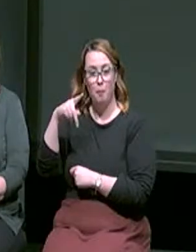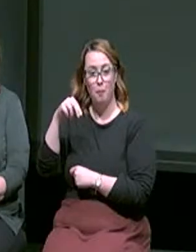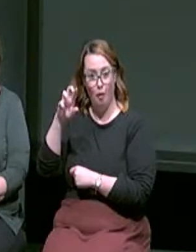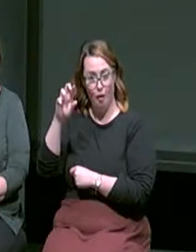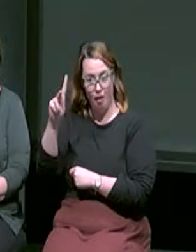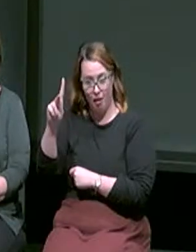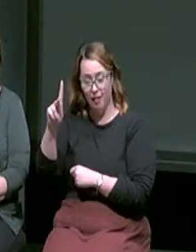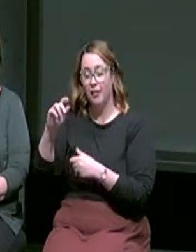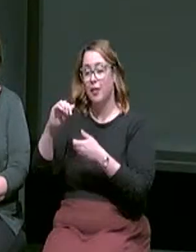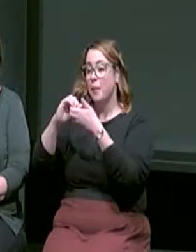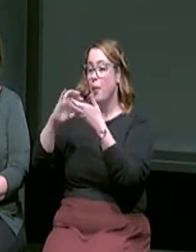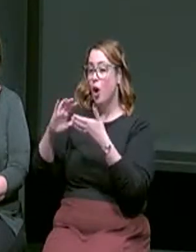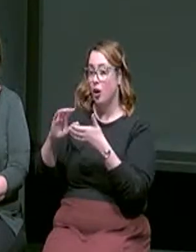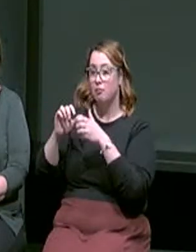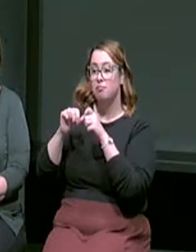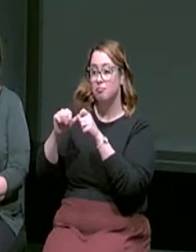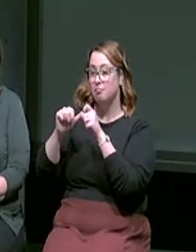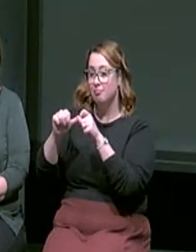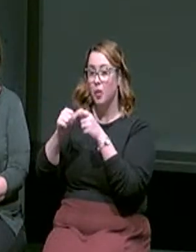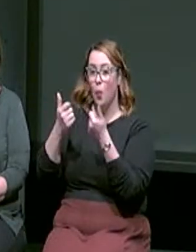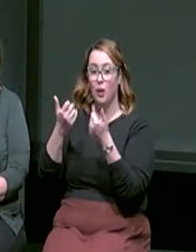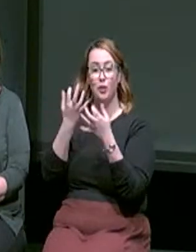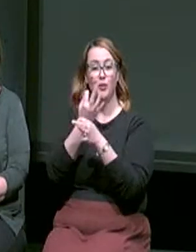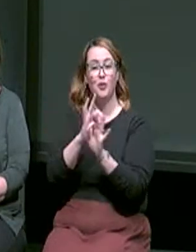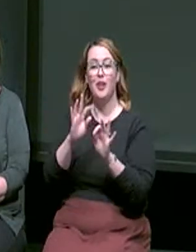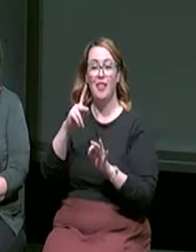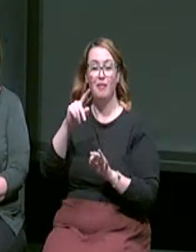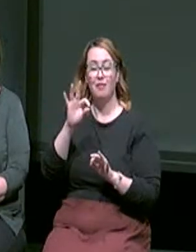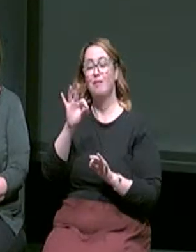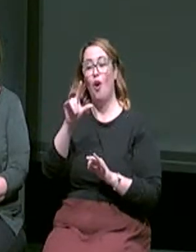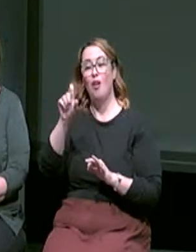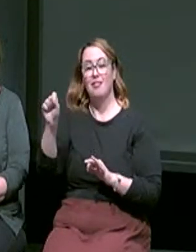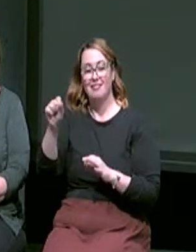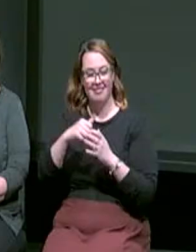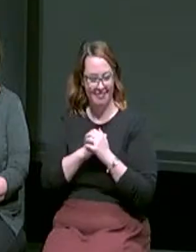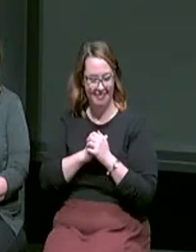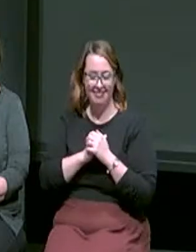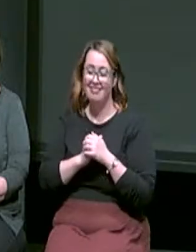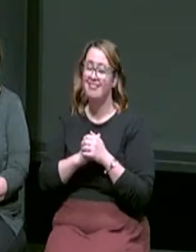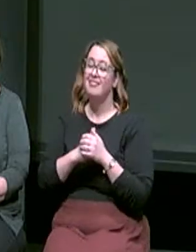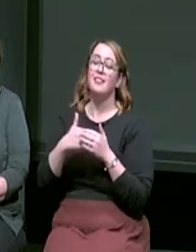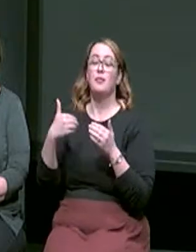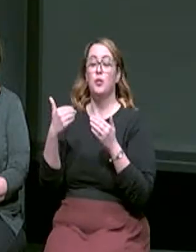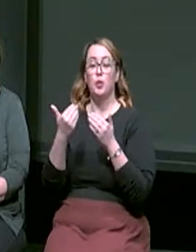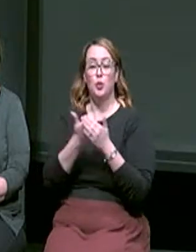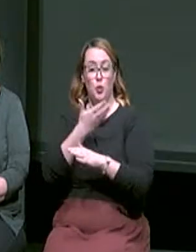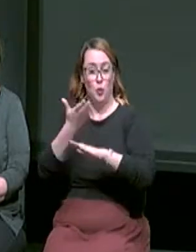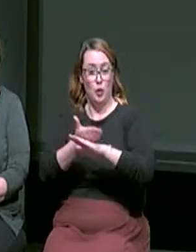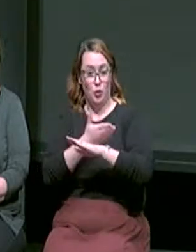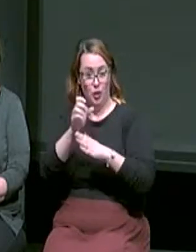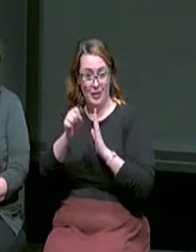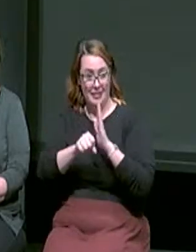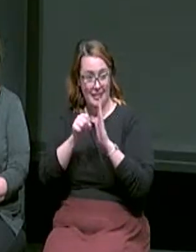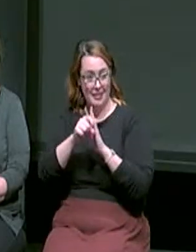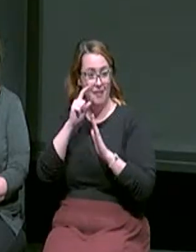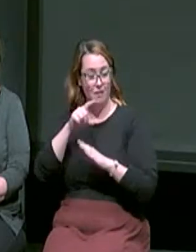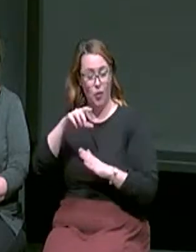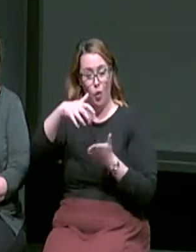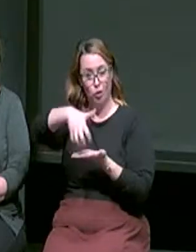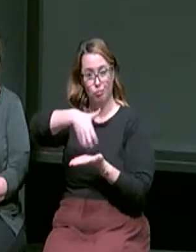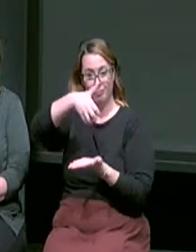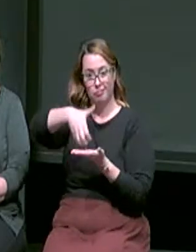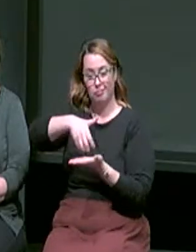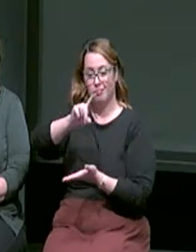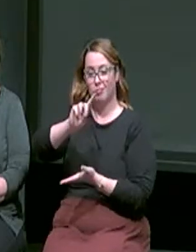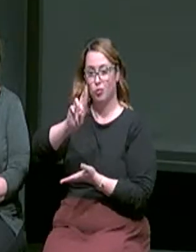partners continue to work together to free the falls. We've entered a new construction season for the dredging, and that,